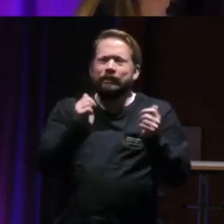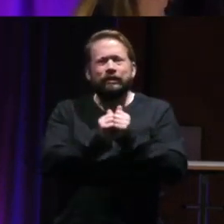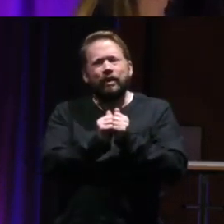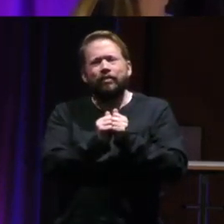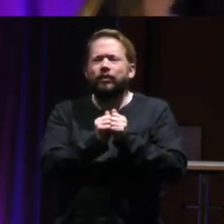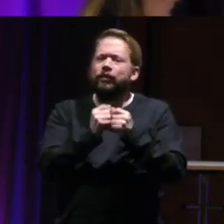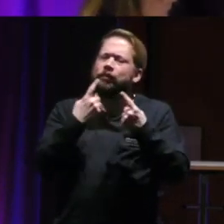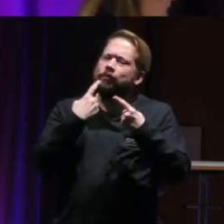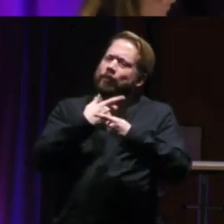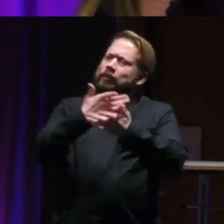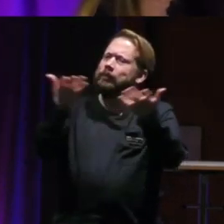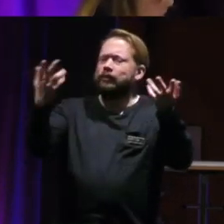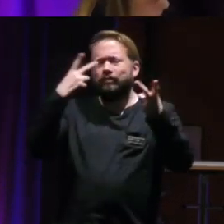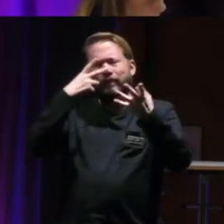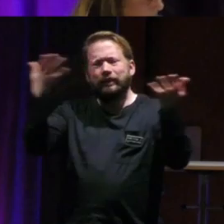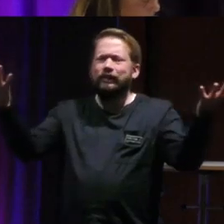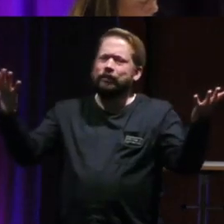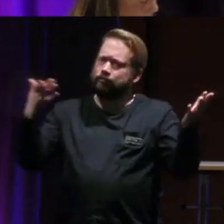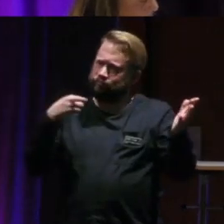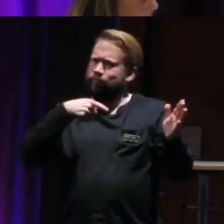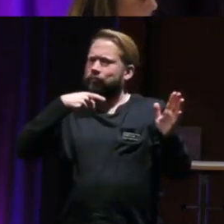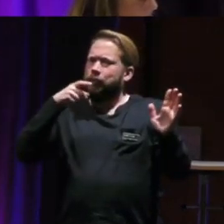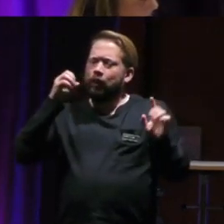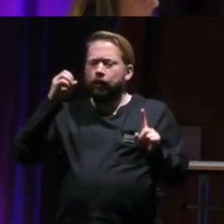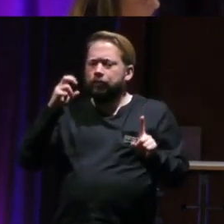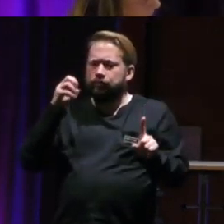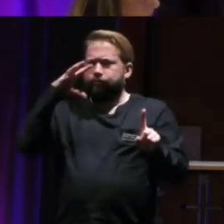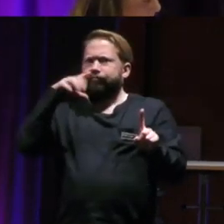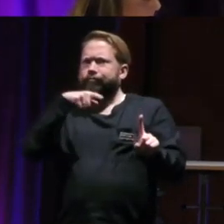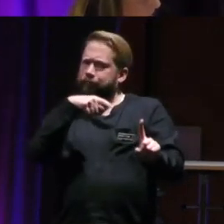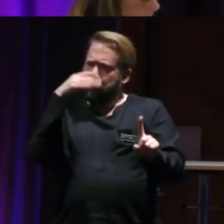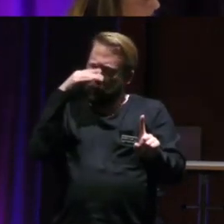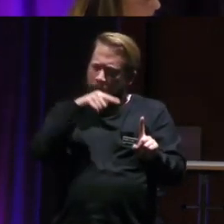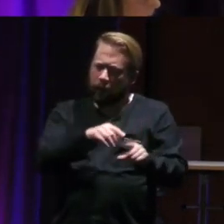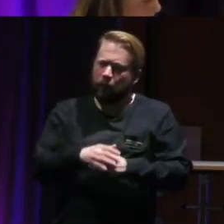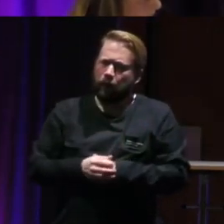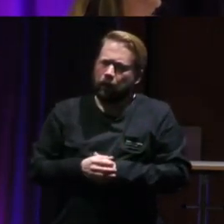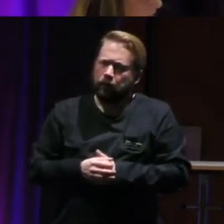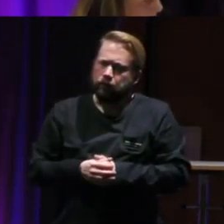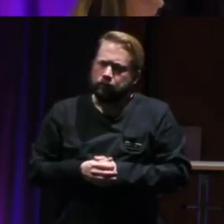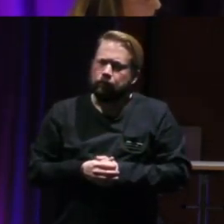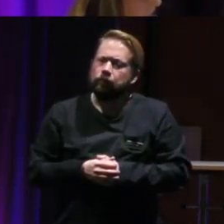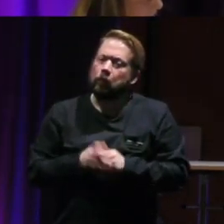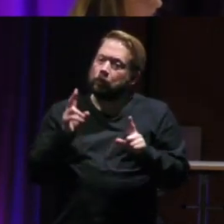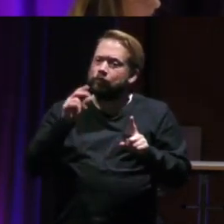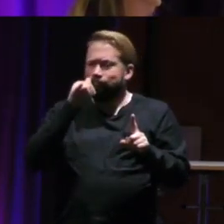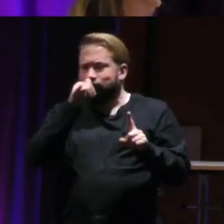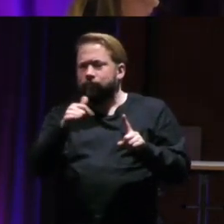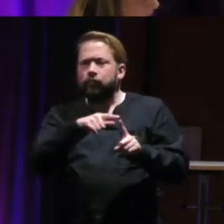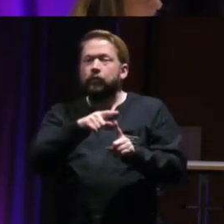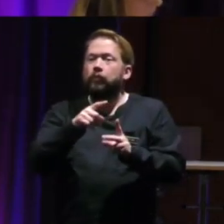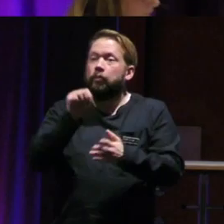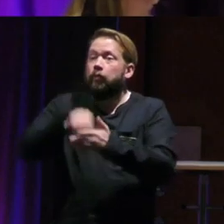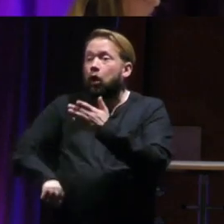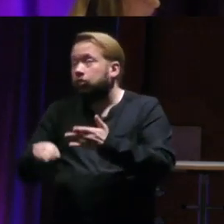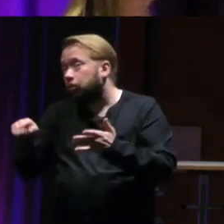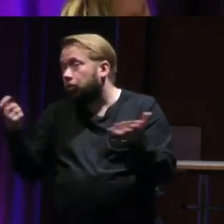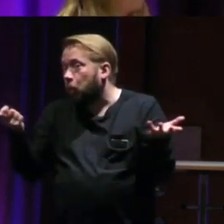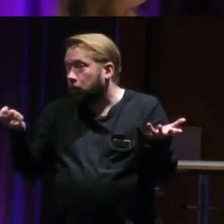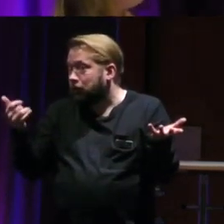people will not, you know, probably kill somebody. Yes, the system